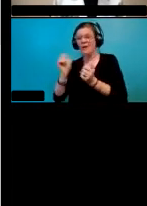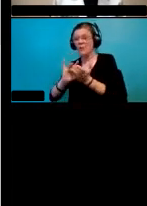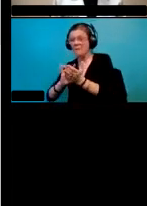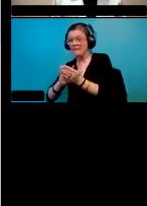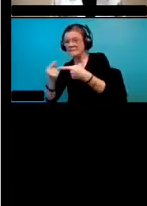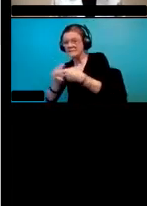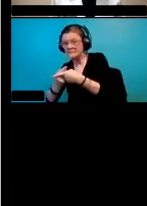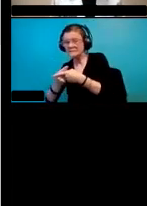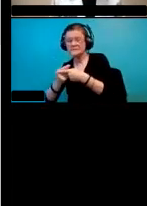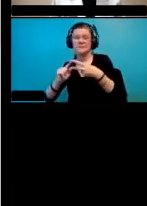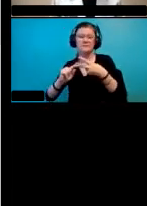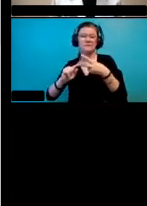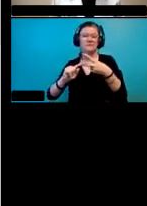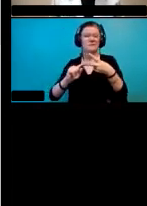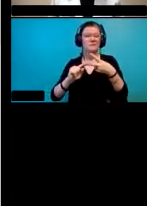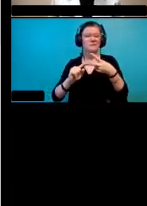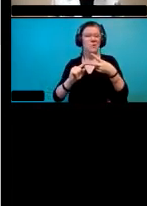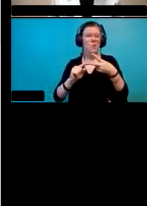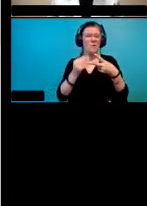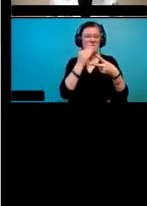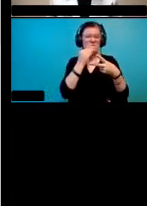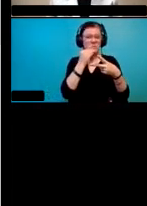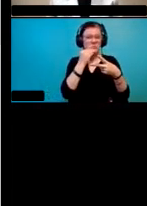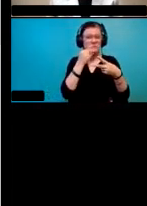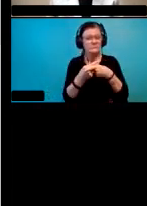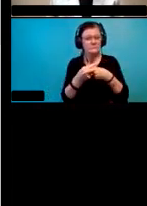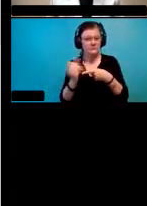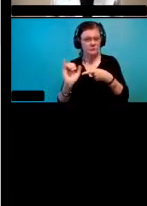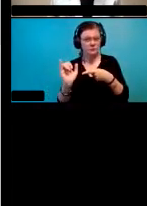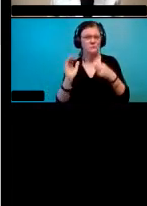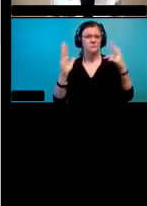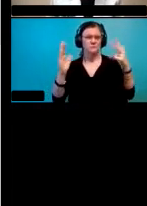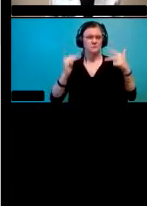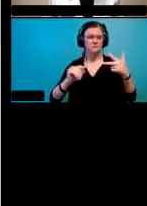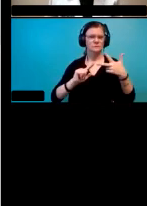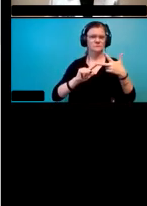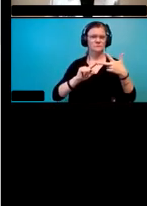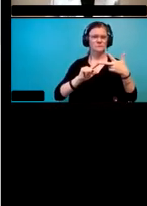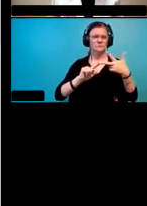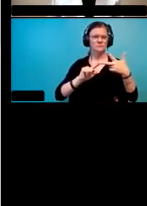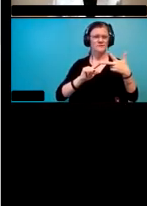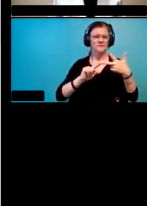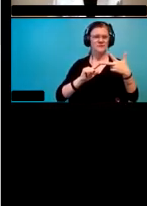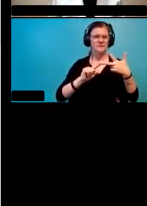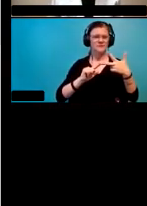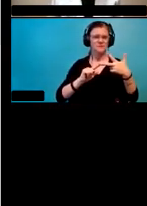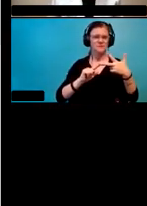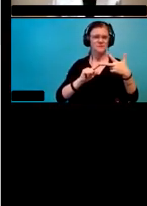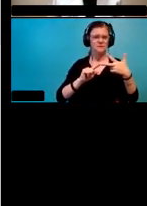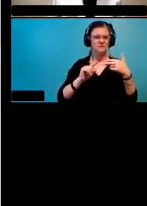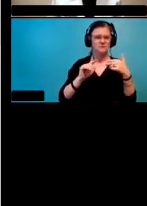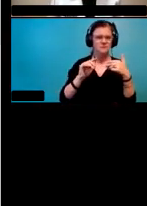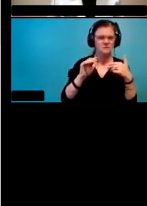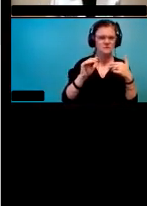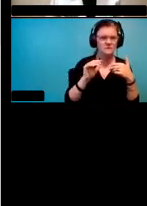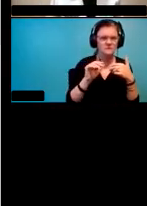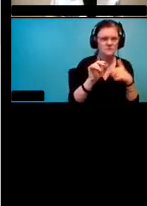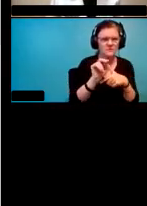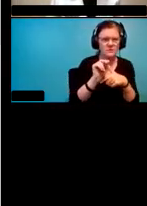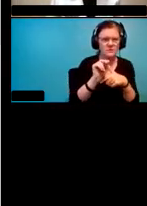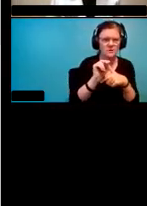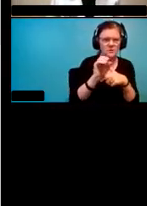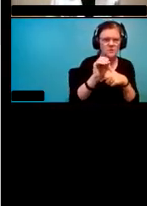considerations. There's also a couple of newer medications. Ongentys and Narayans are the